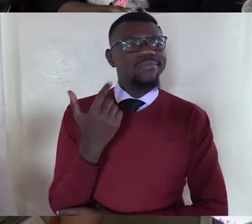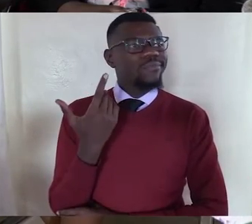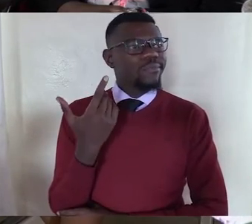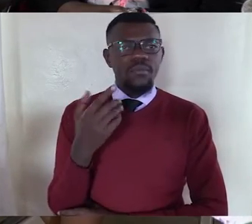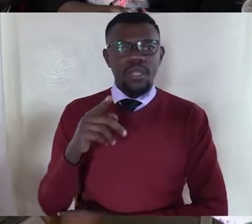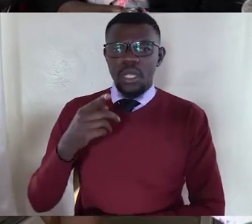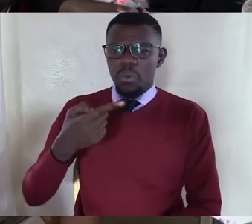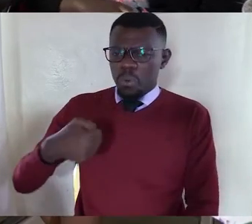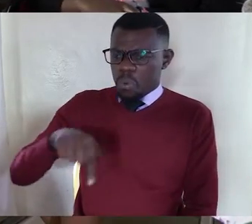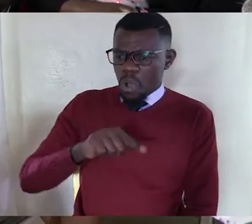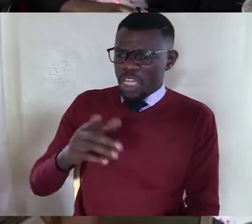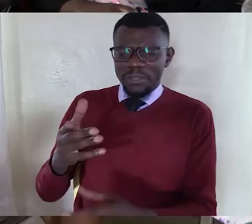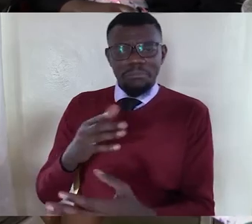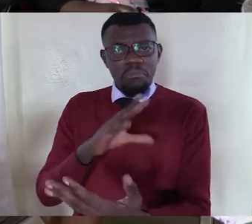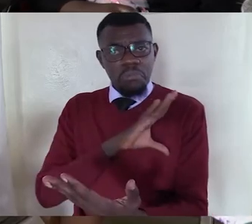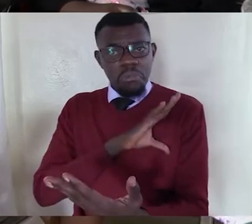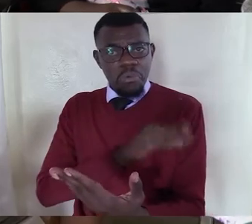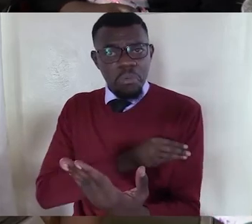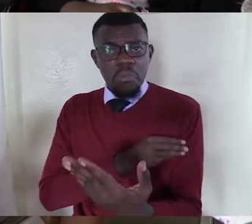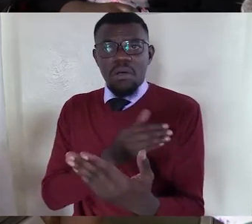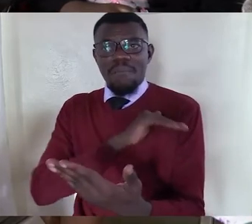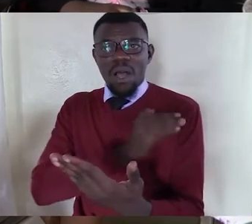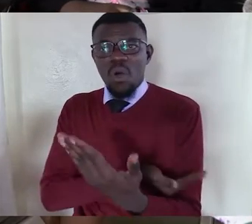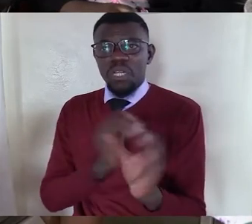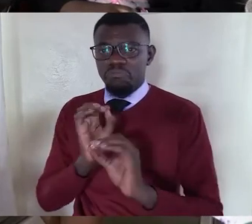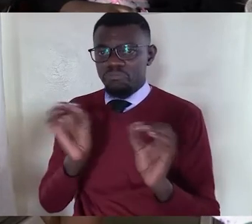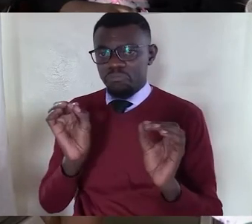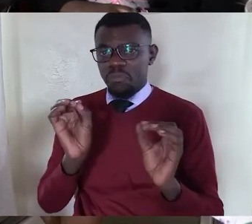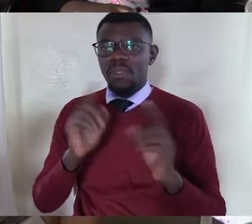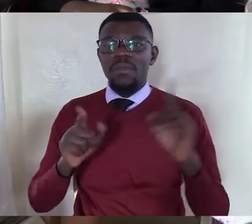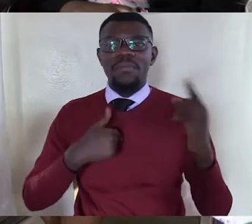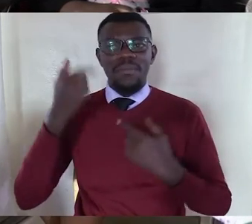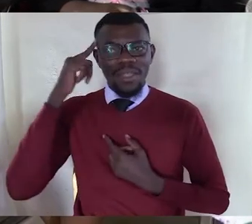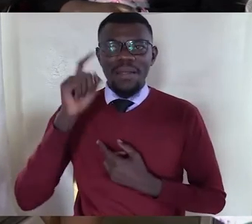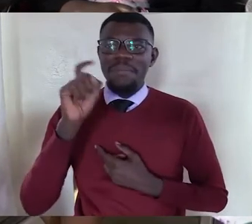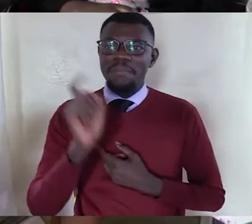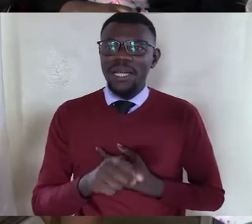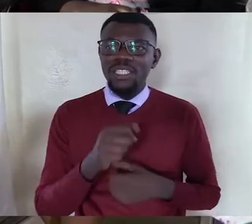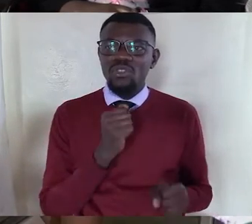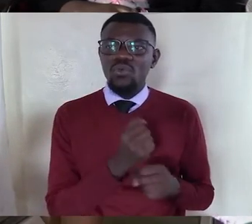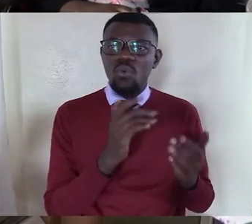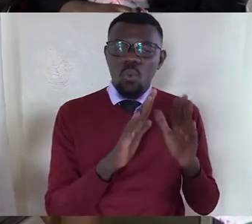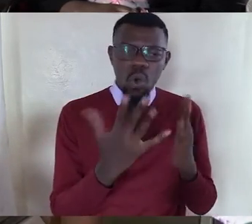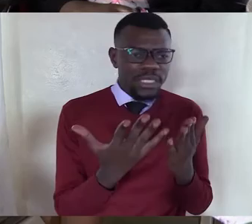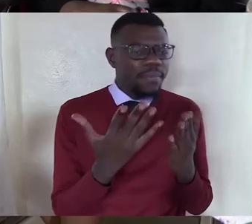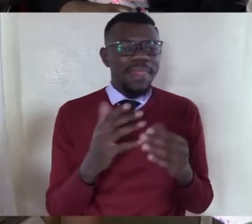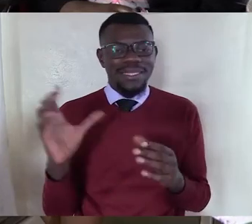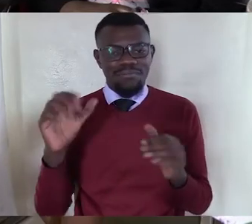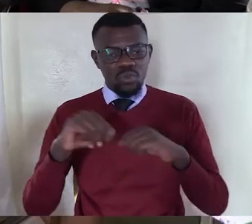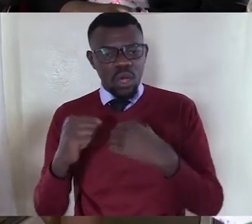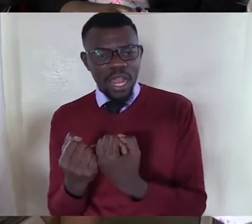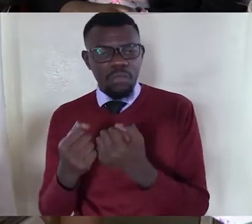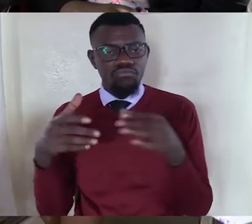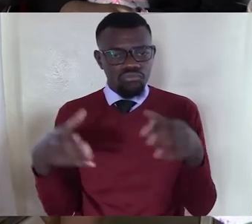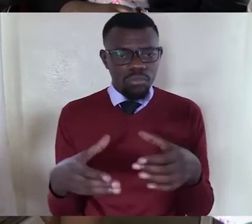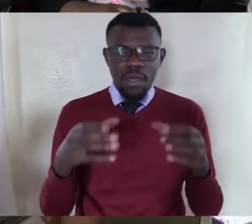backslidden in a big way. When the vice chair of IBC talks about the Women's Coordinating Committee, I hope that that's not the only structure